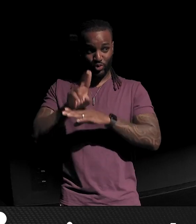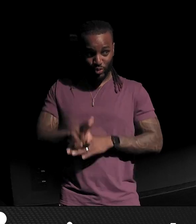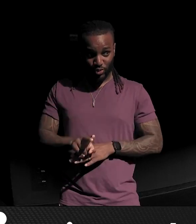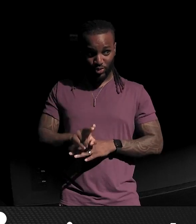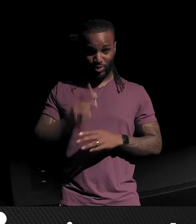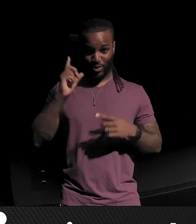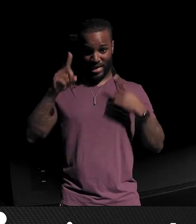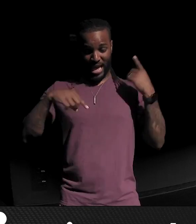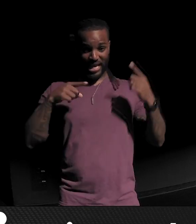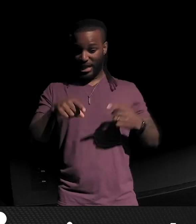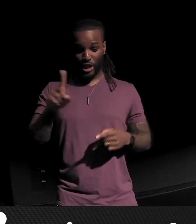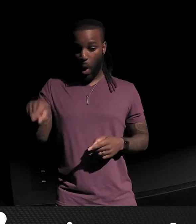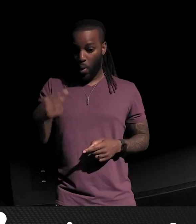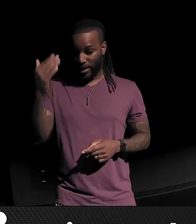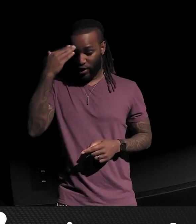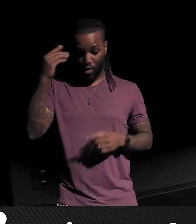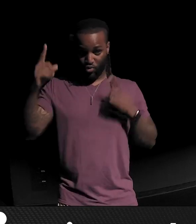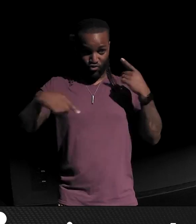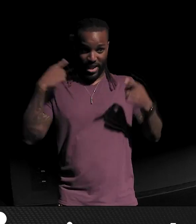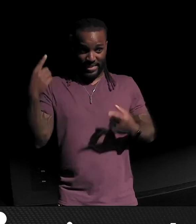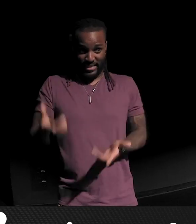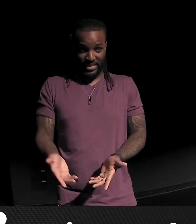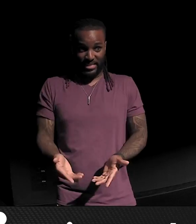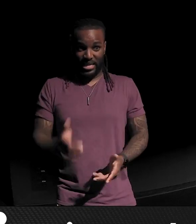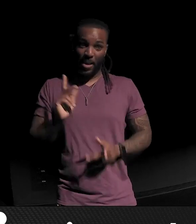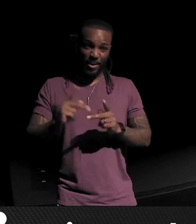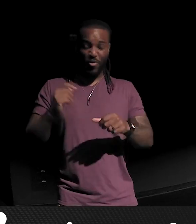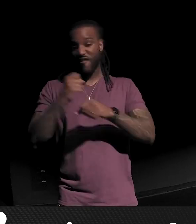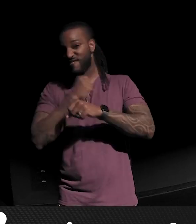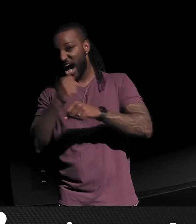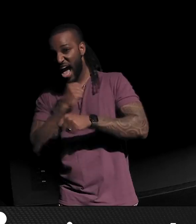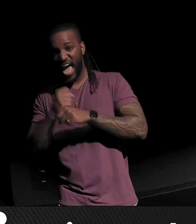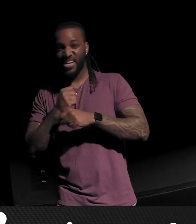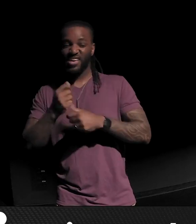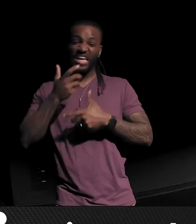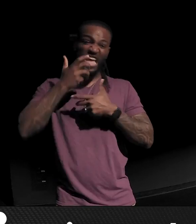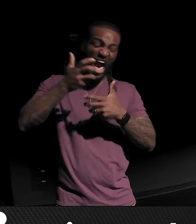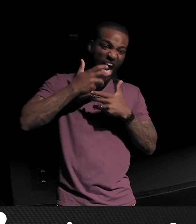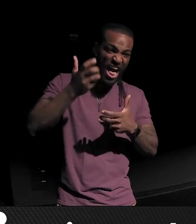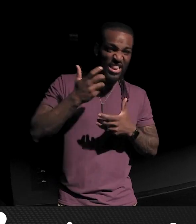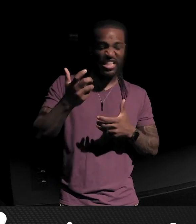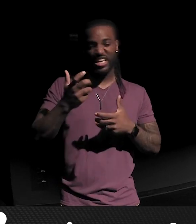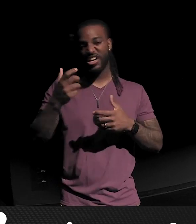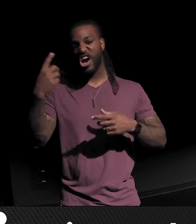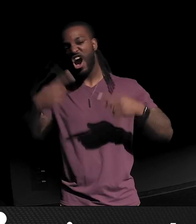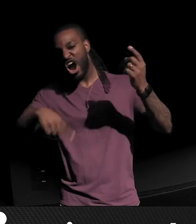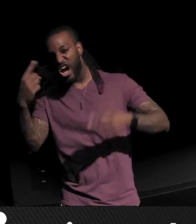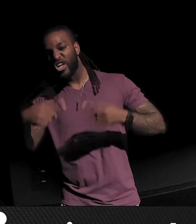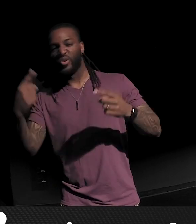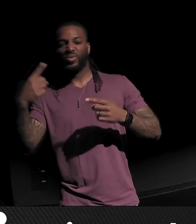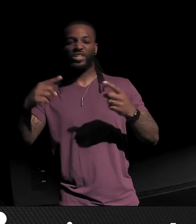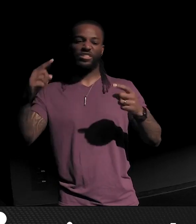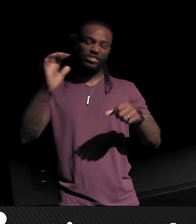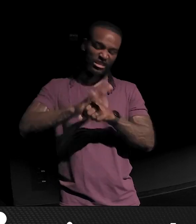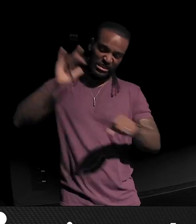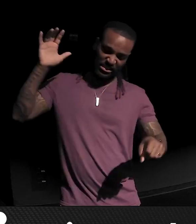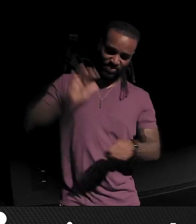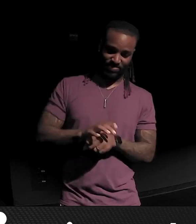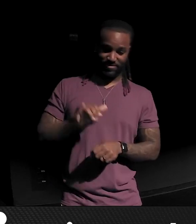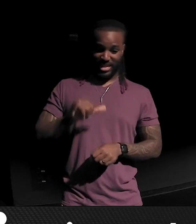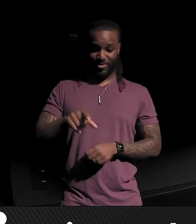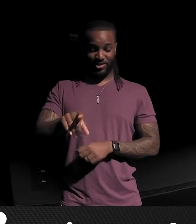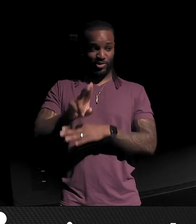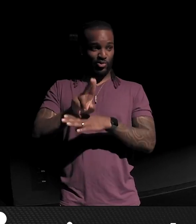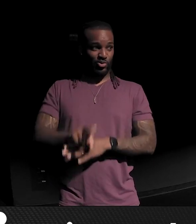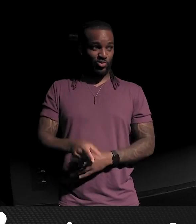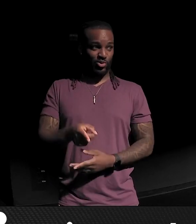known crazy town. People fighting, yelling, destructive. That's all he's ever known. He was trying